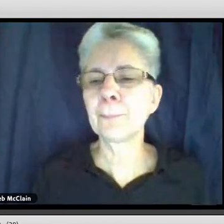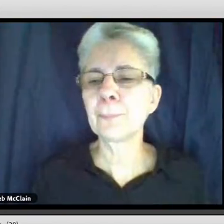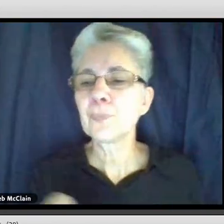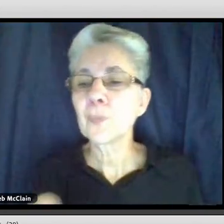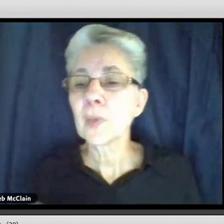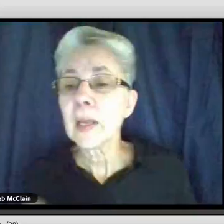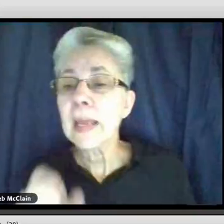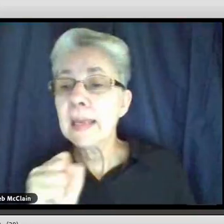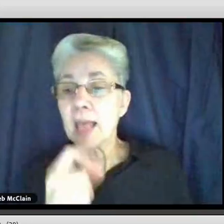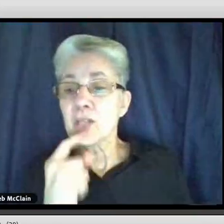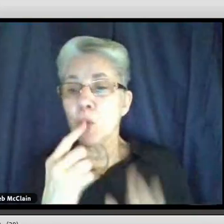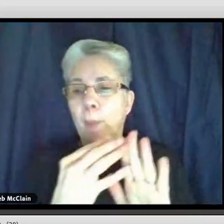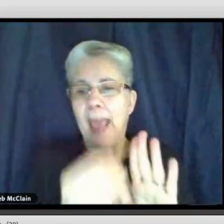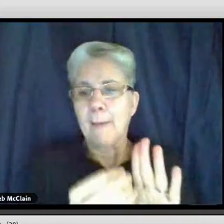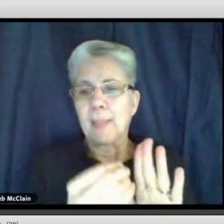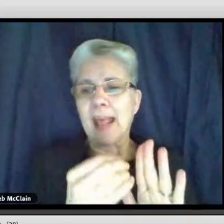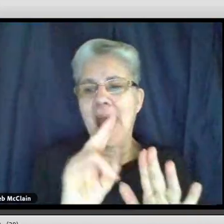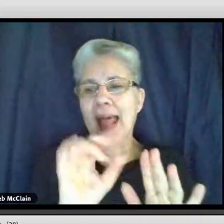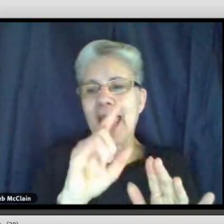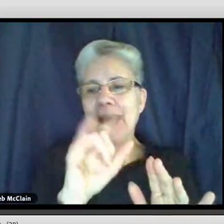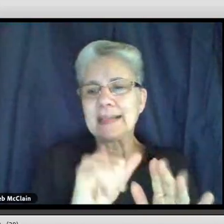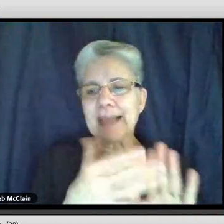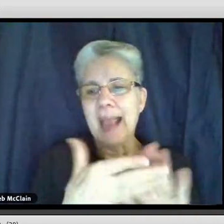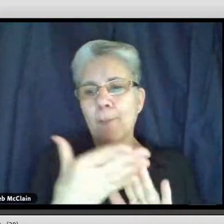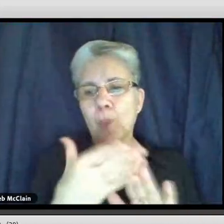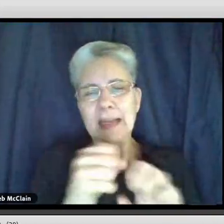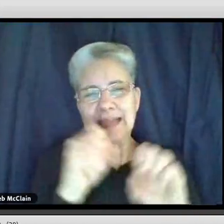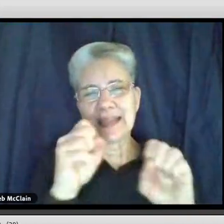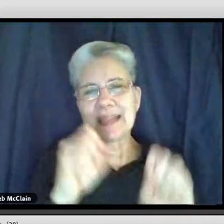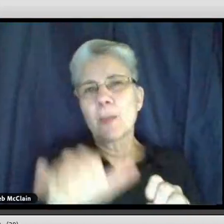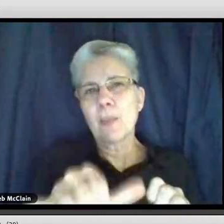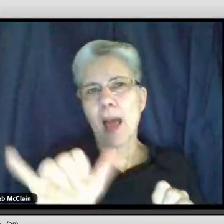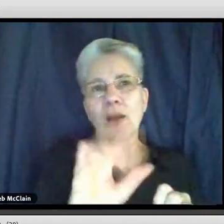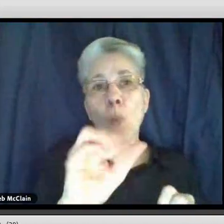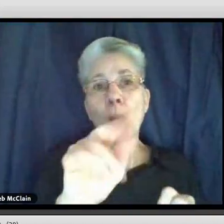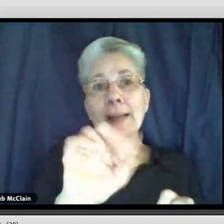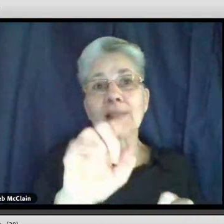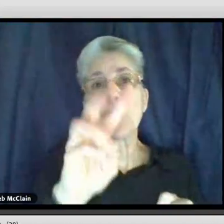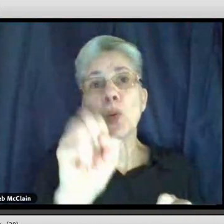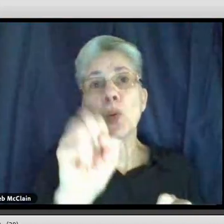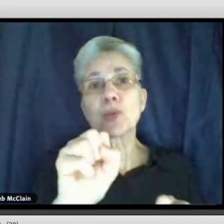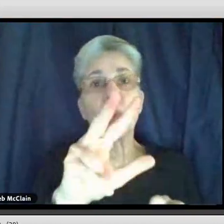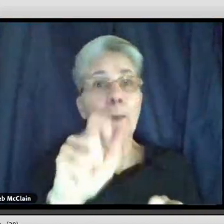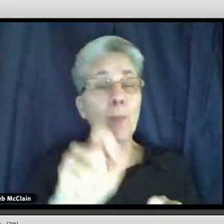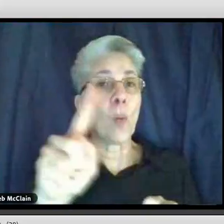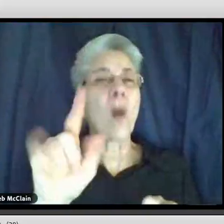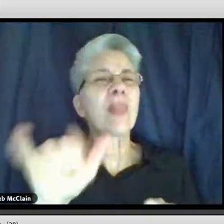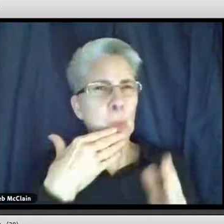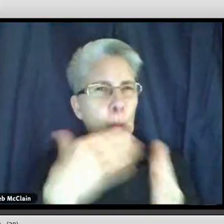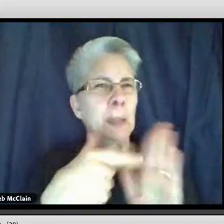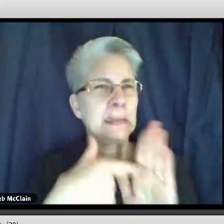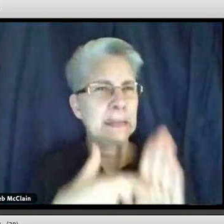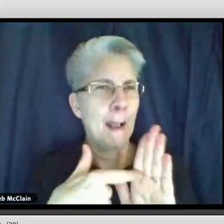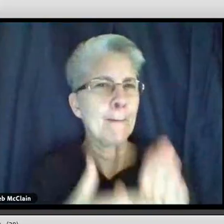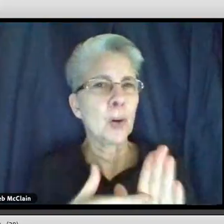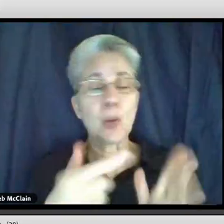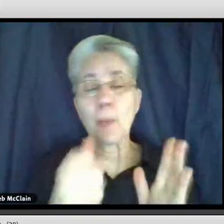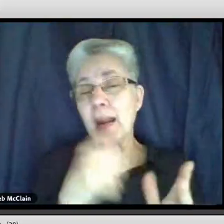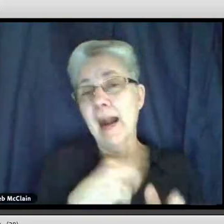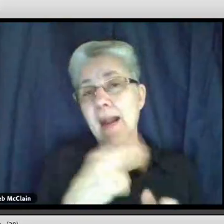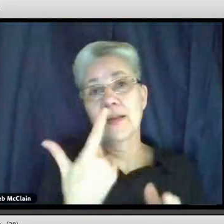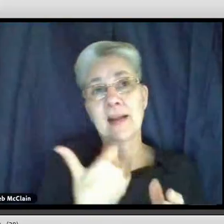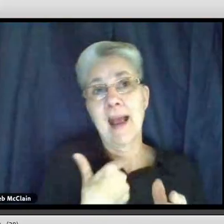Yes, you would be emulating a legacy operating system. So like Windows 3.1 is a good example. You might even need